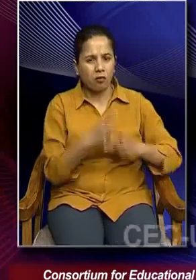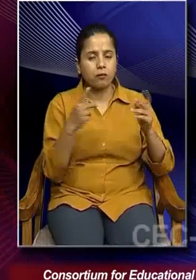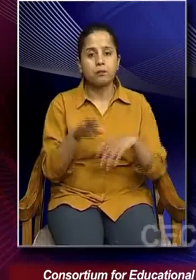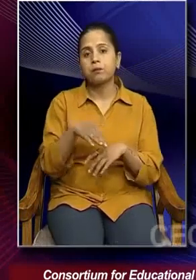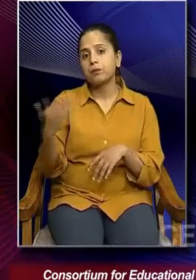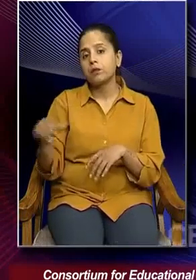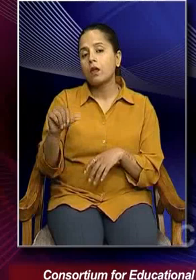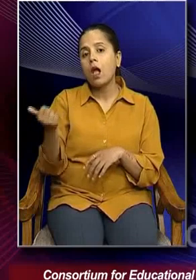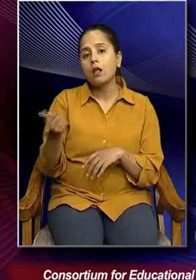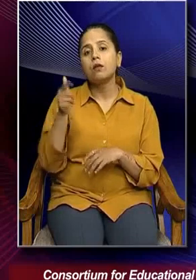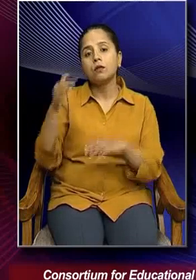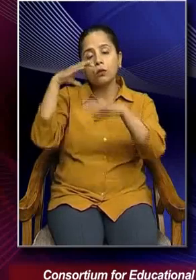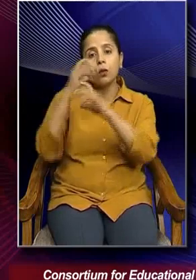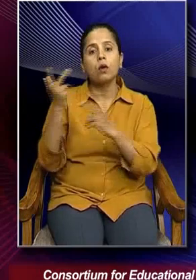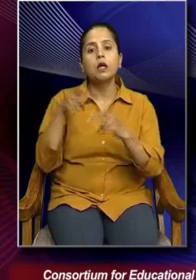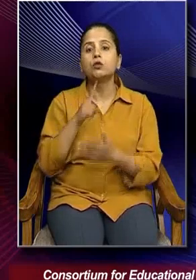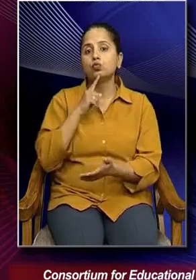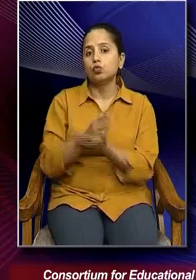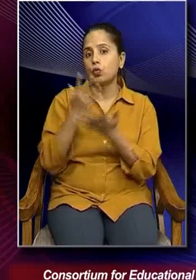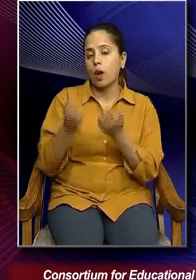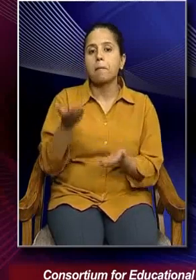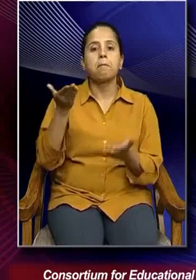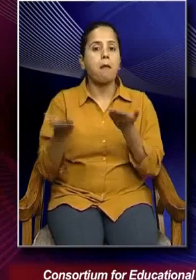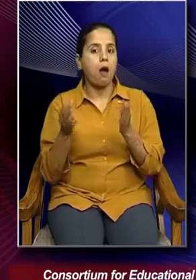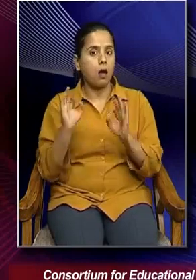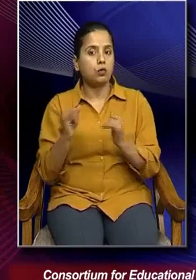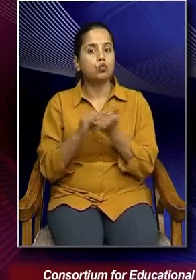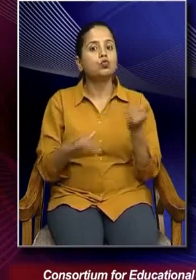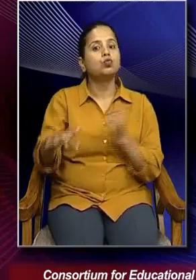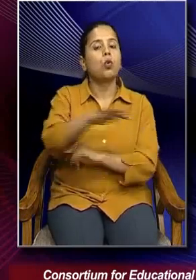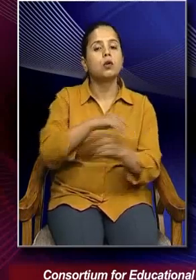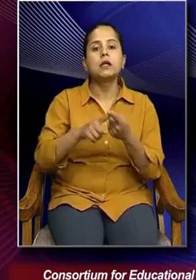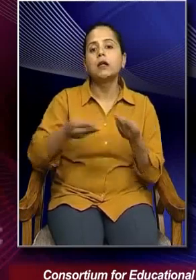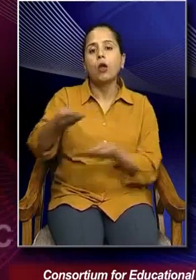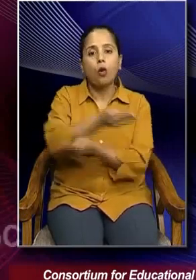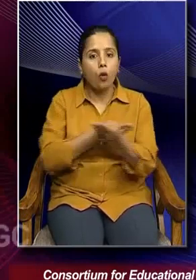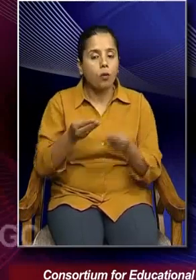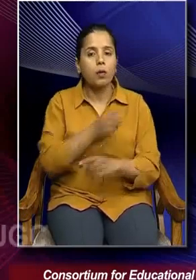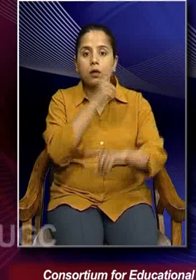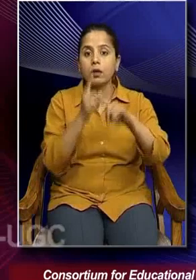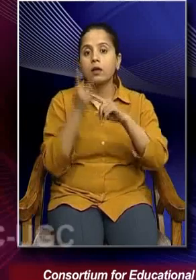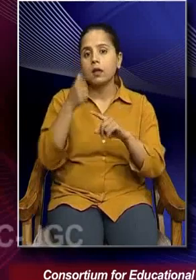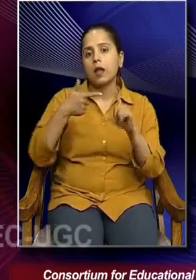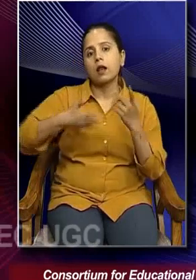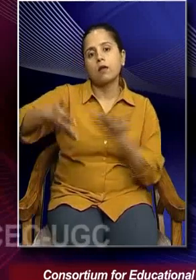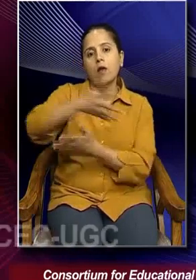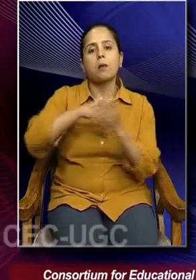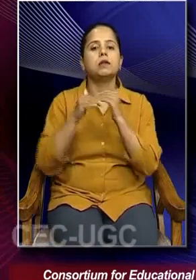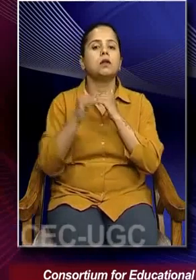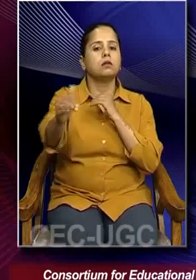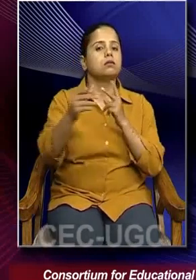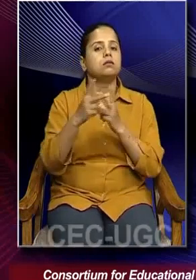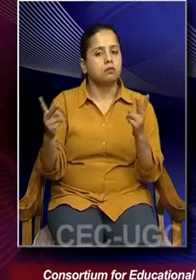goals focus upon ensuring balanced social, economic and environmental